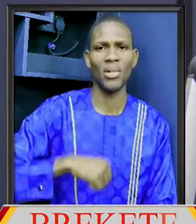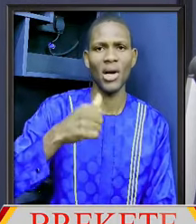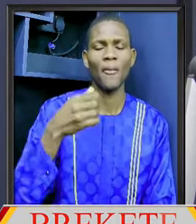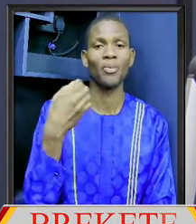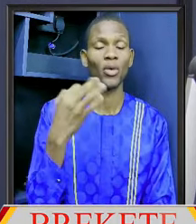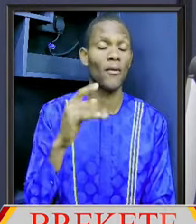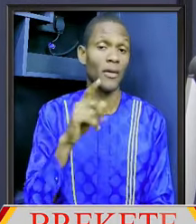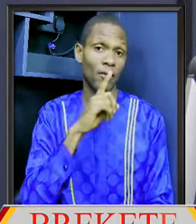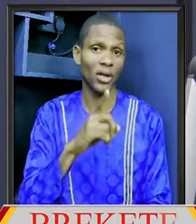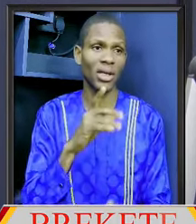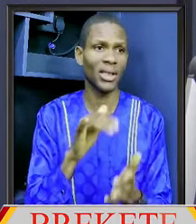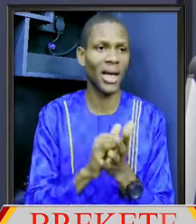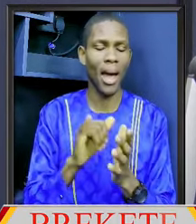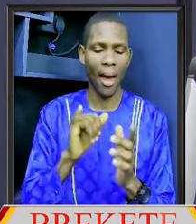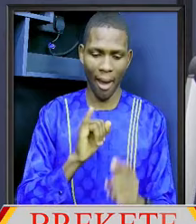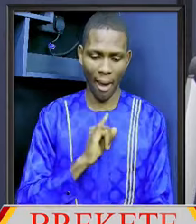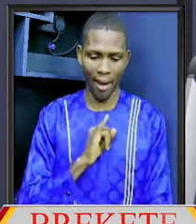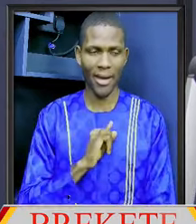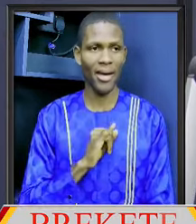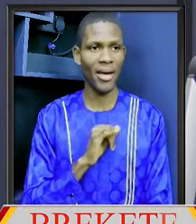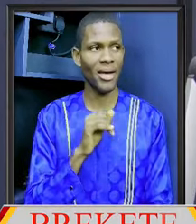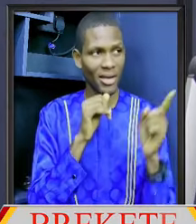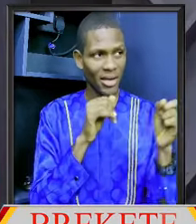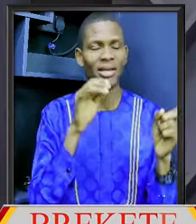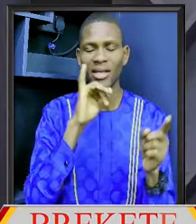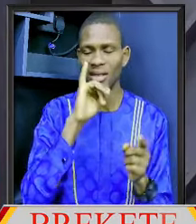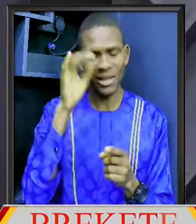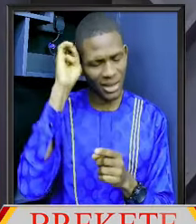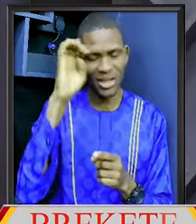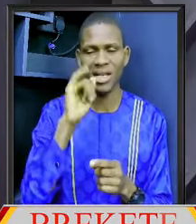of the fact that I am a Nigerian.